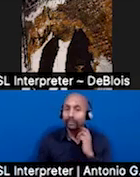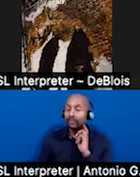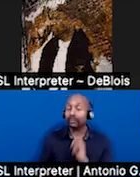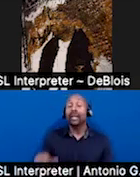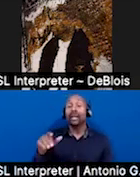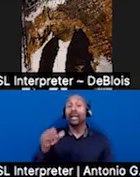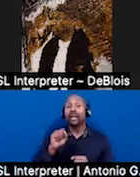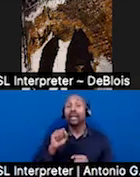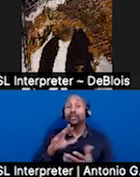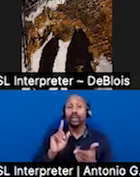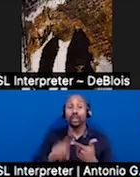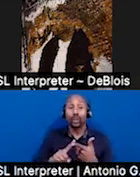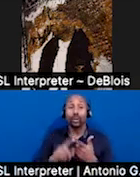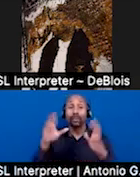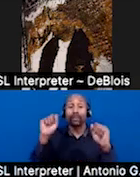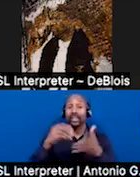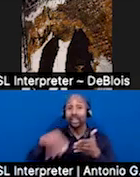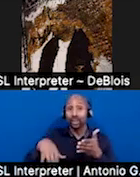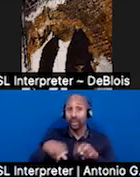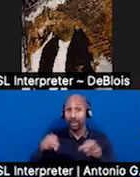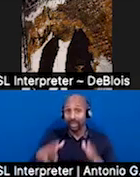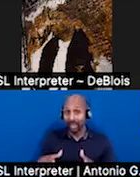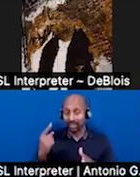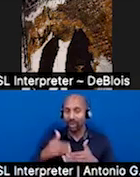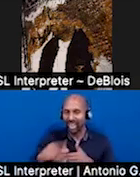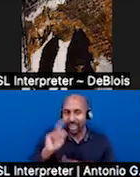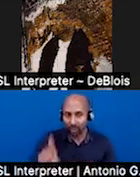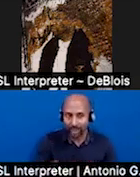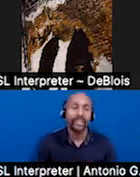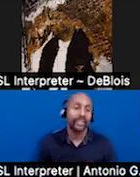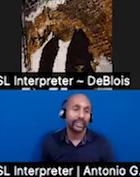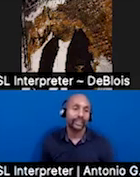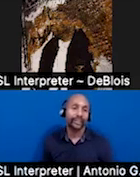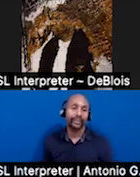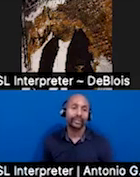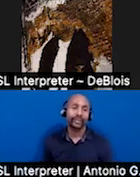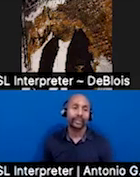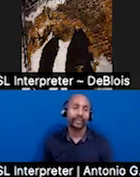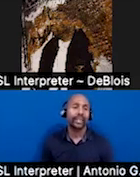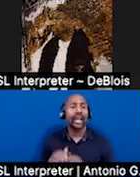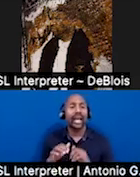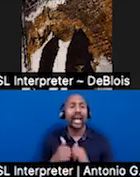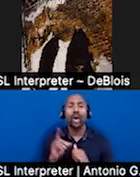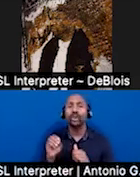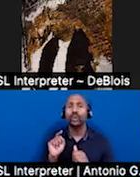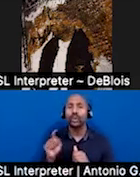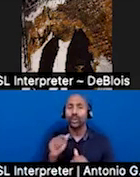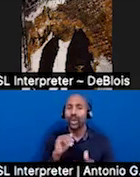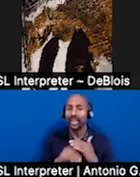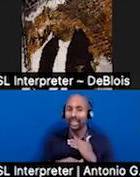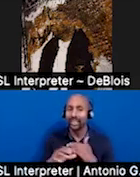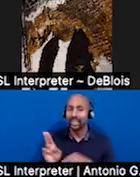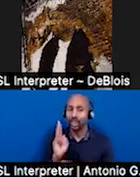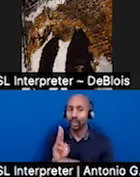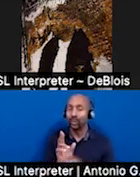Our first question for our panel, again directed at our student panelists, is how do you access and use digital